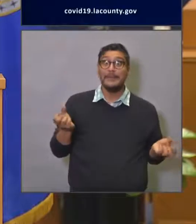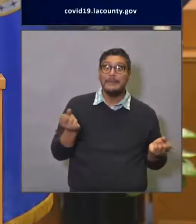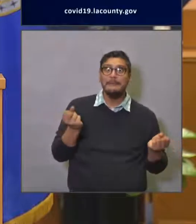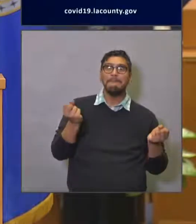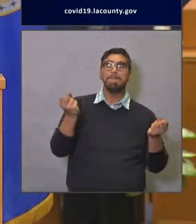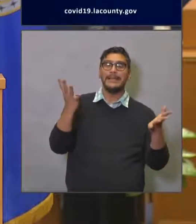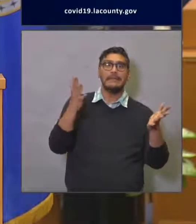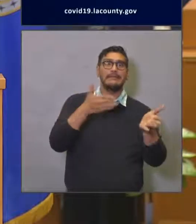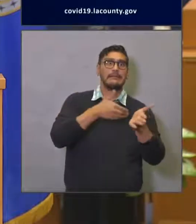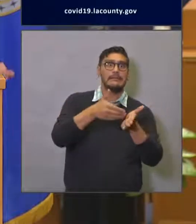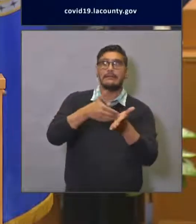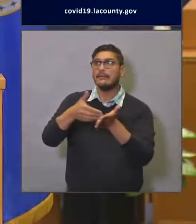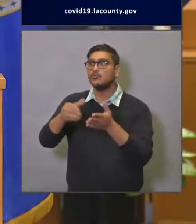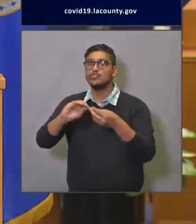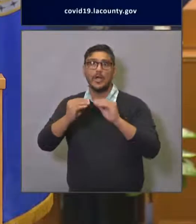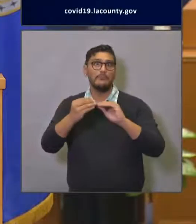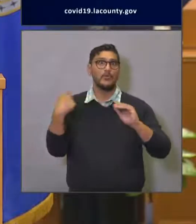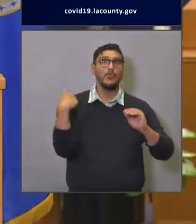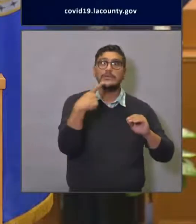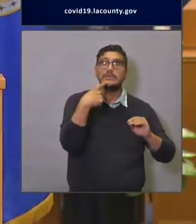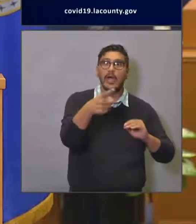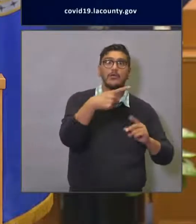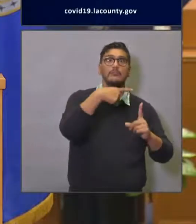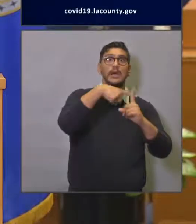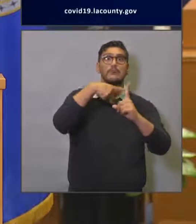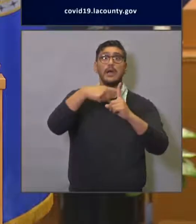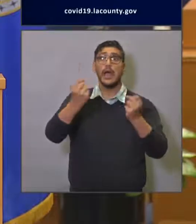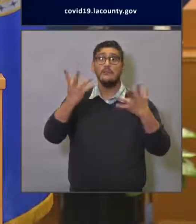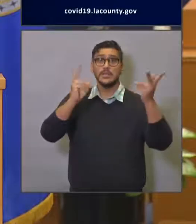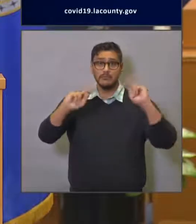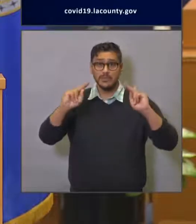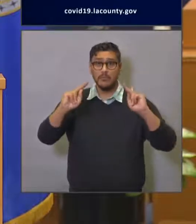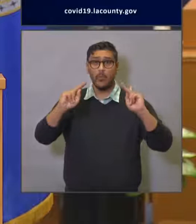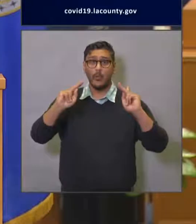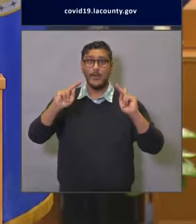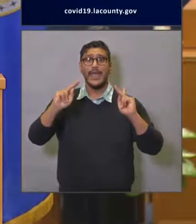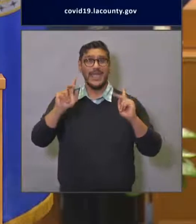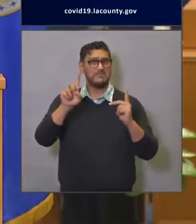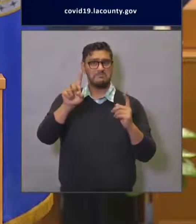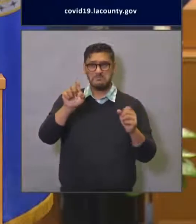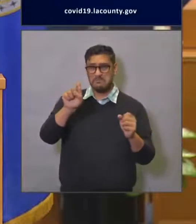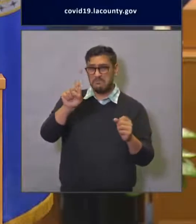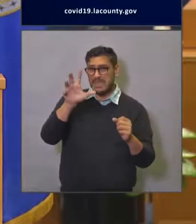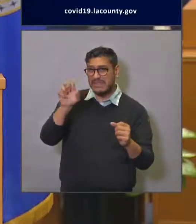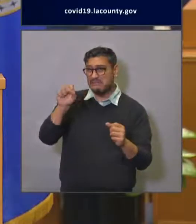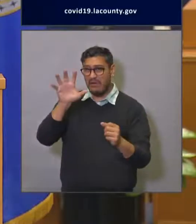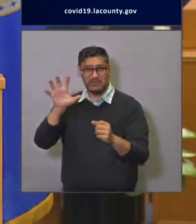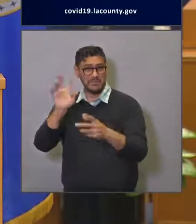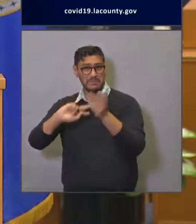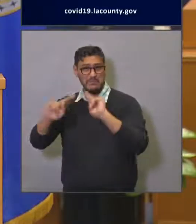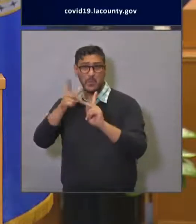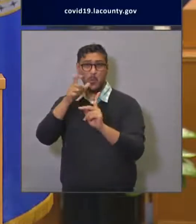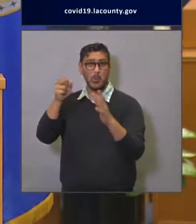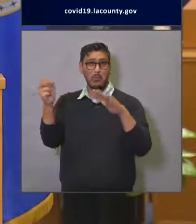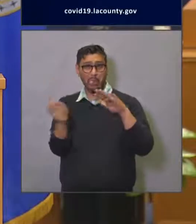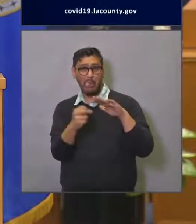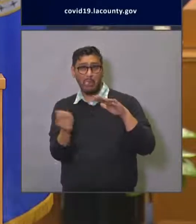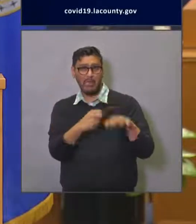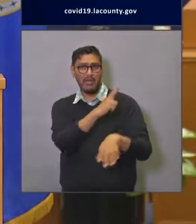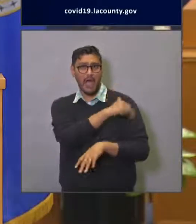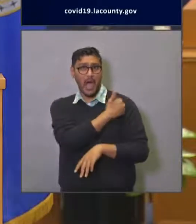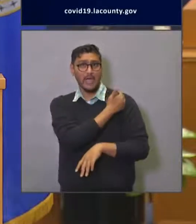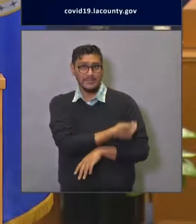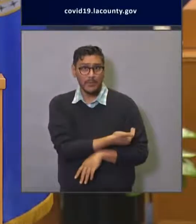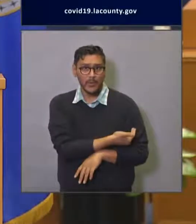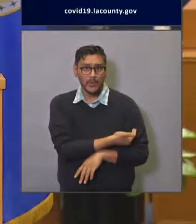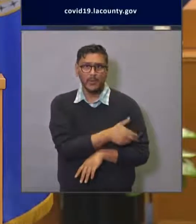tested positive over a week of time, and hundreds of people that are in our hospitals. And everybody who's been touched